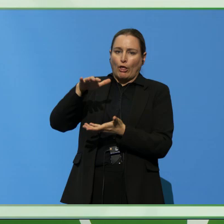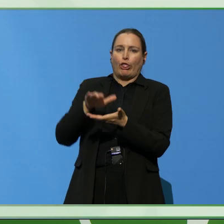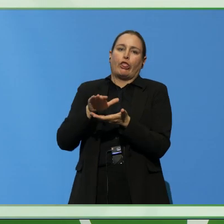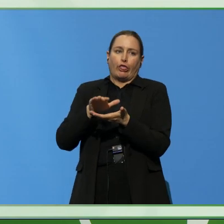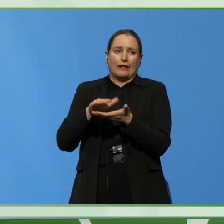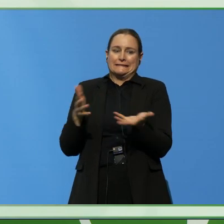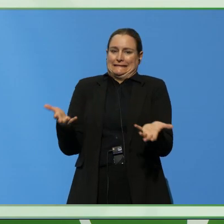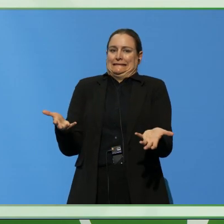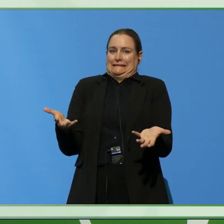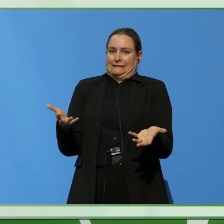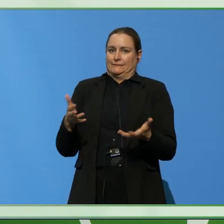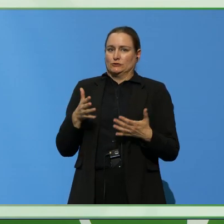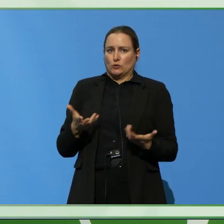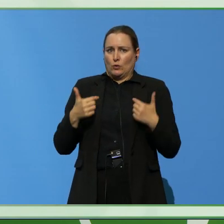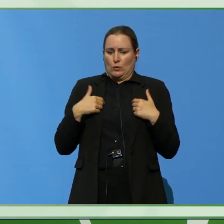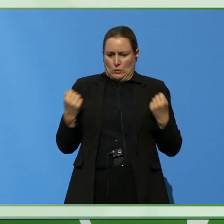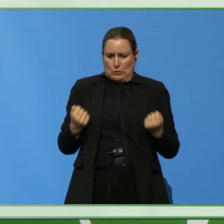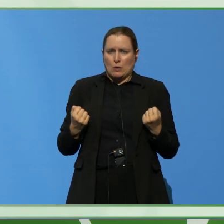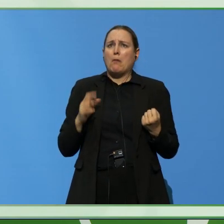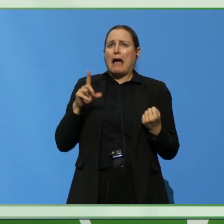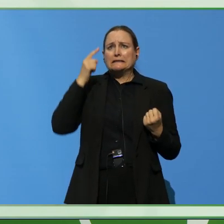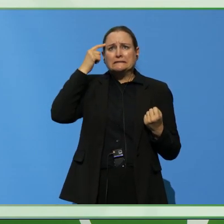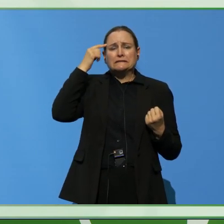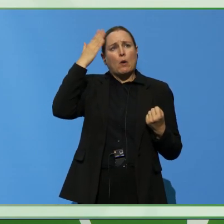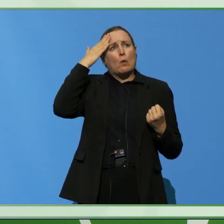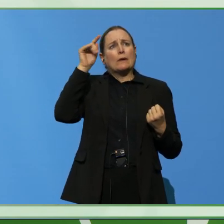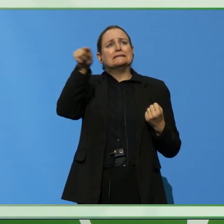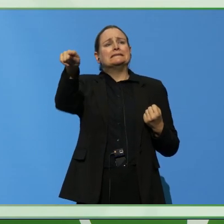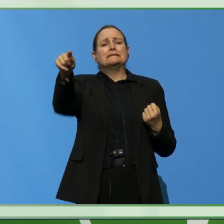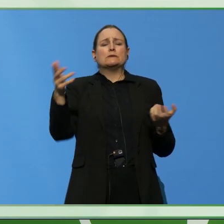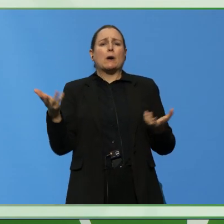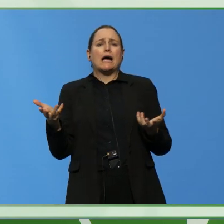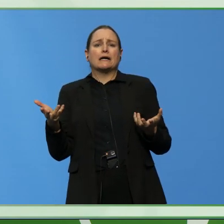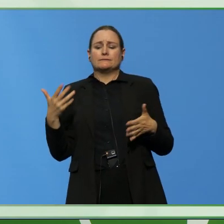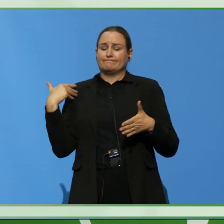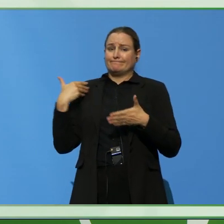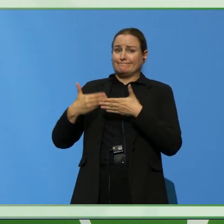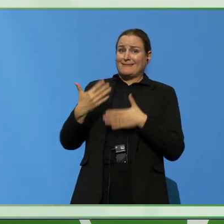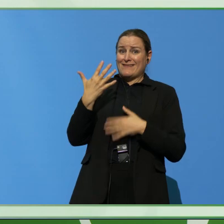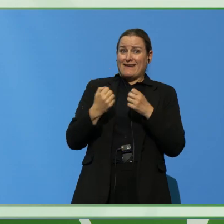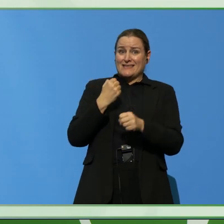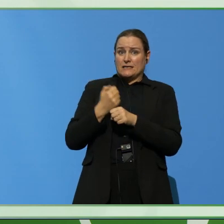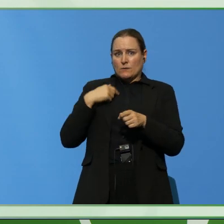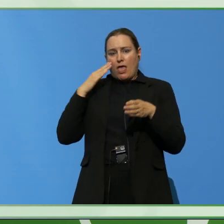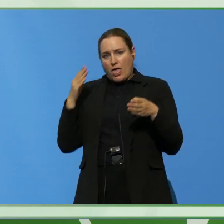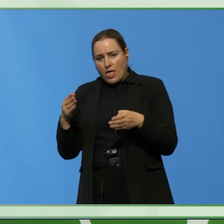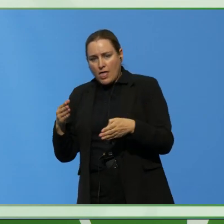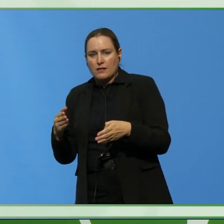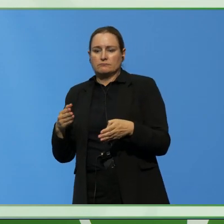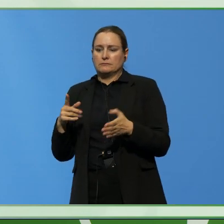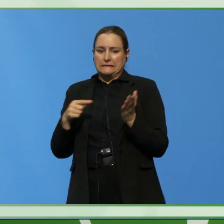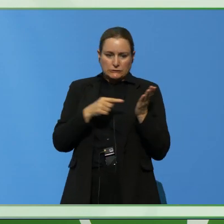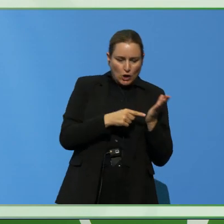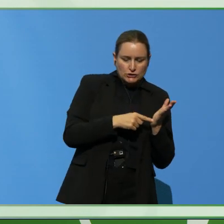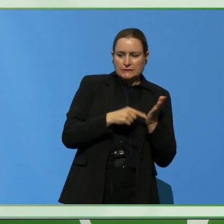So we've been part of every major study over the last 5 years around assistive technology and disability,